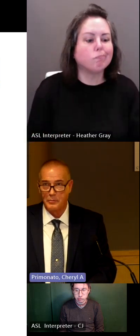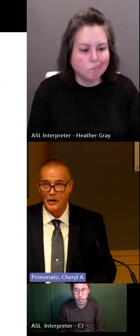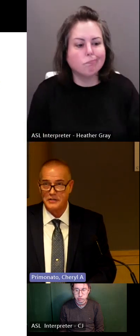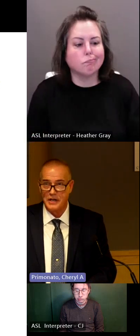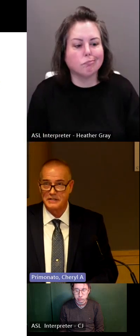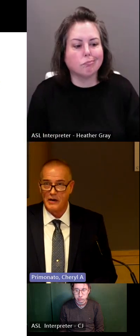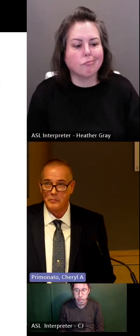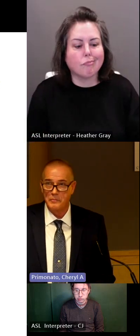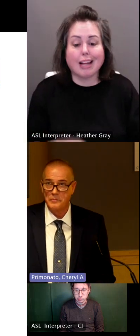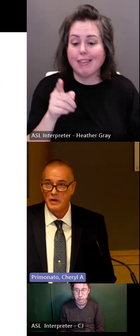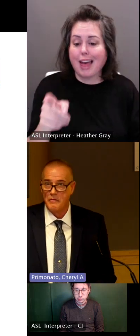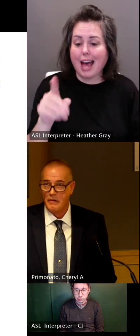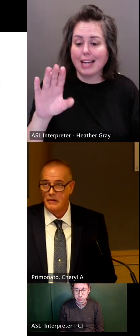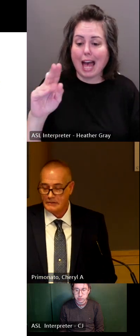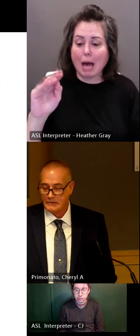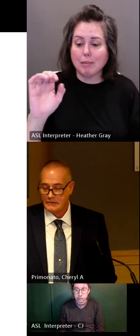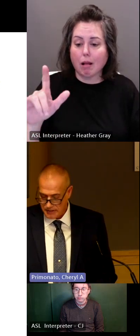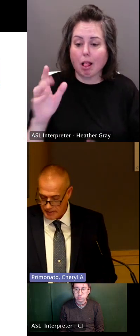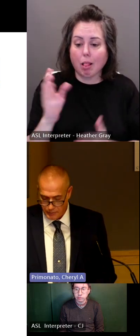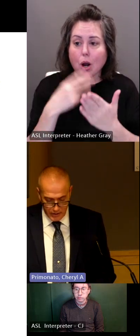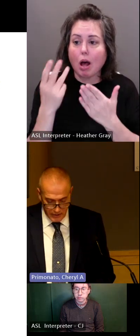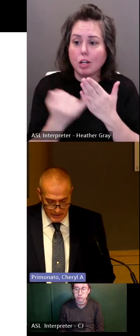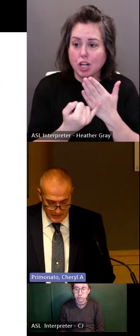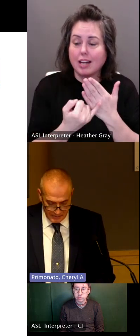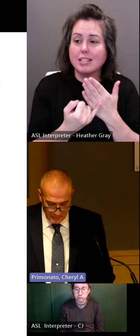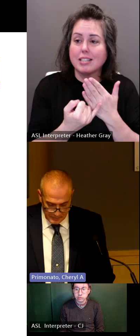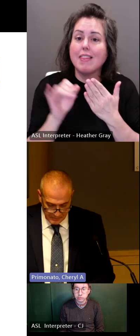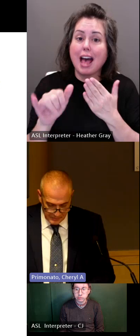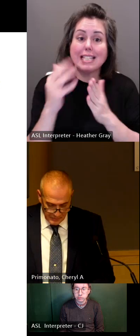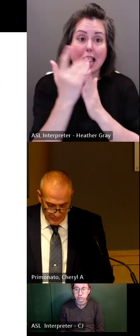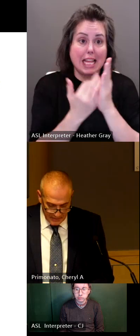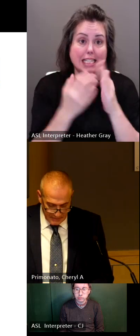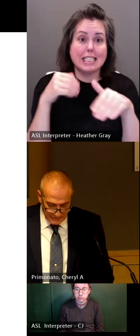The capital projects now, there's a list in progress.